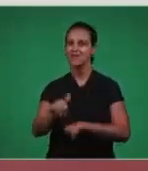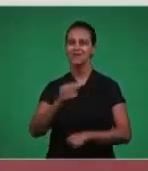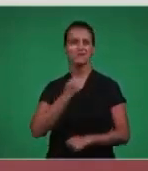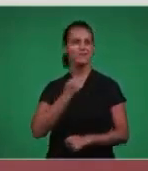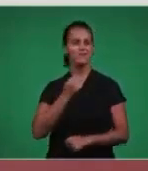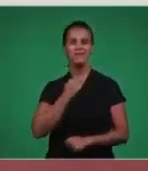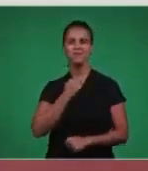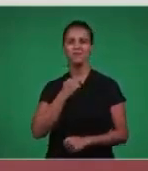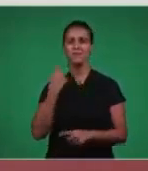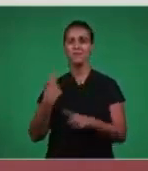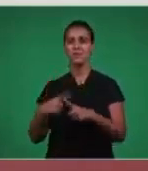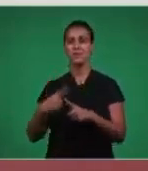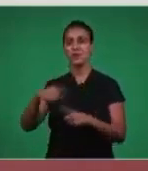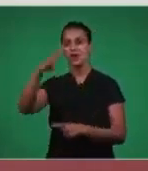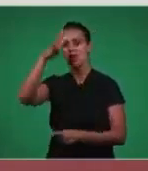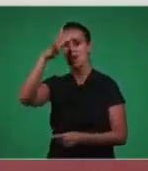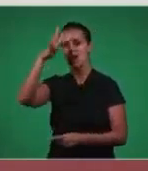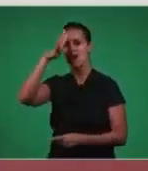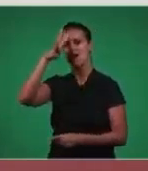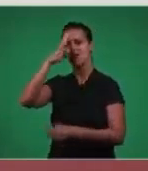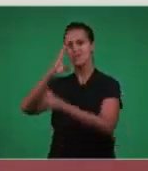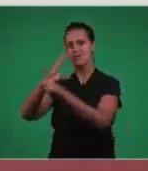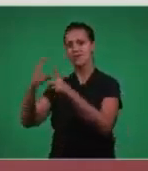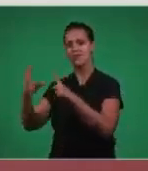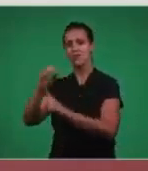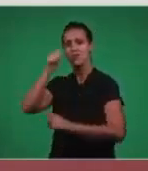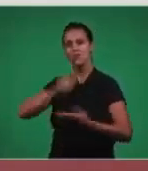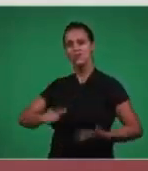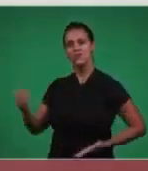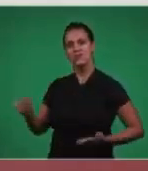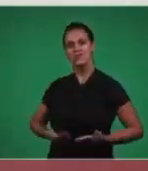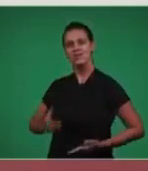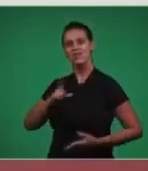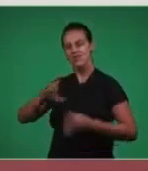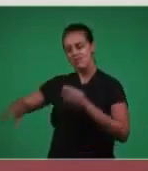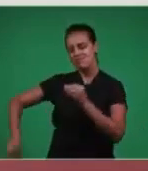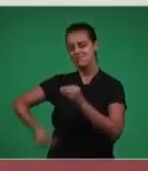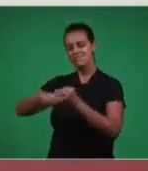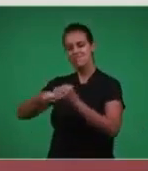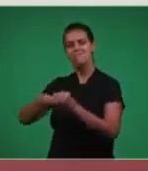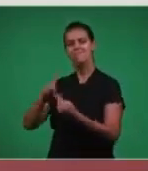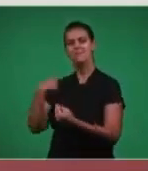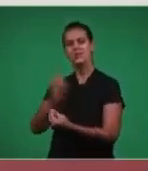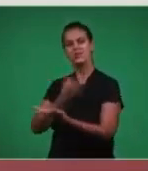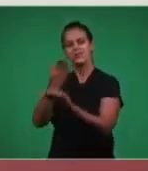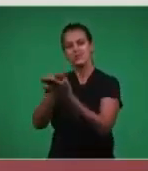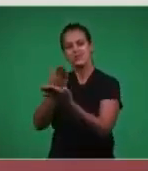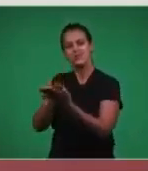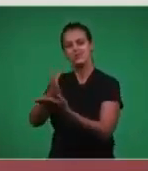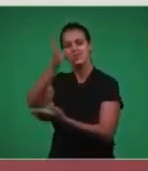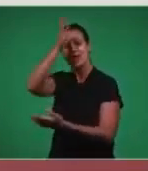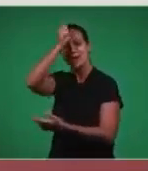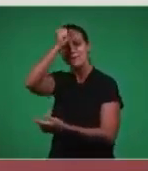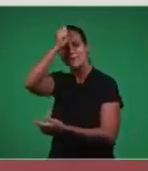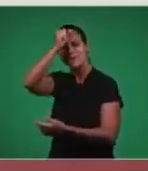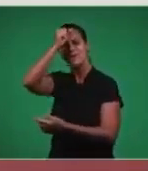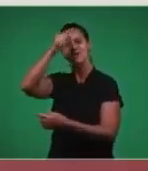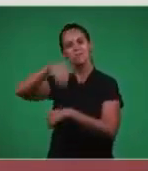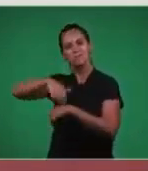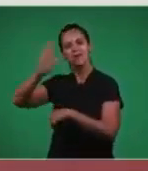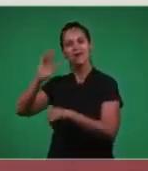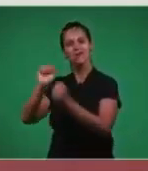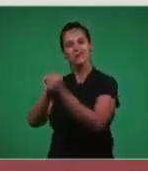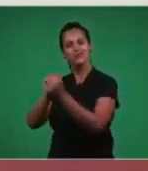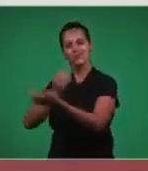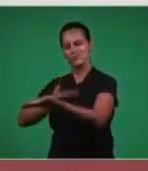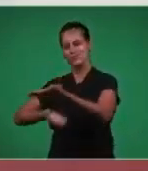Sunday school, and the Lord has operated in the renewal, the blessing, and we all, the ushers and deacons, are participating together. Sometimes we are